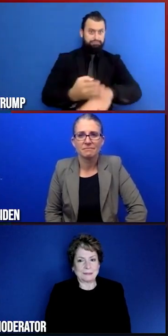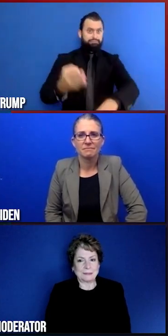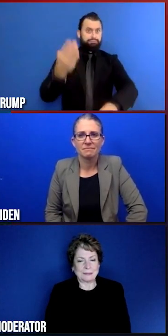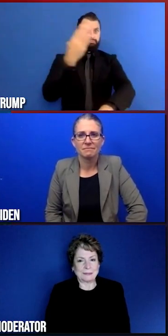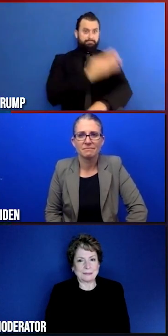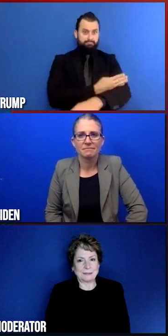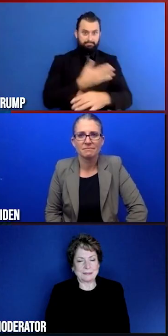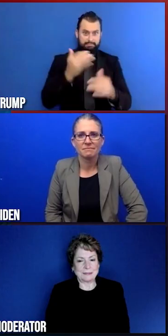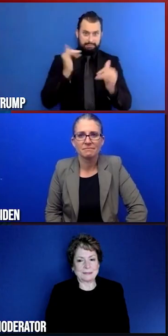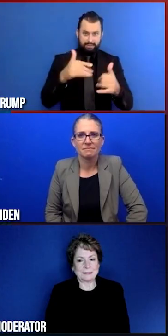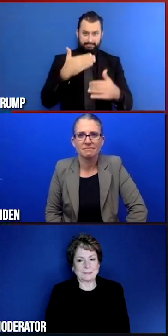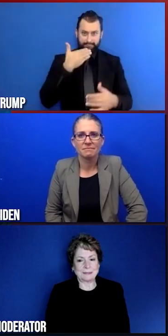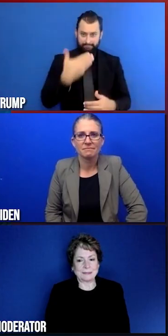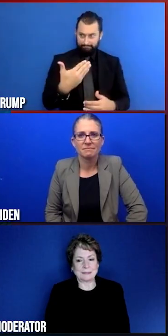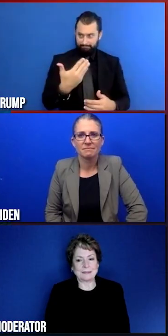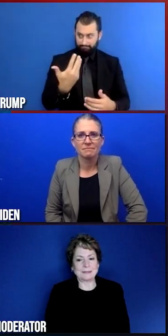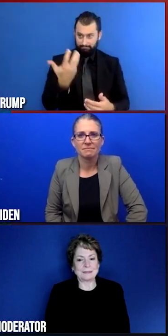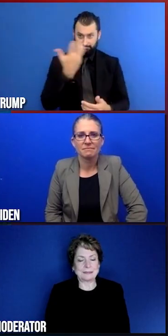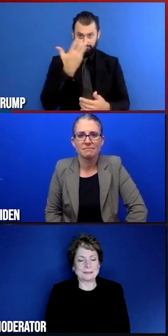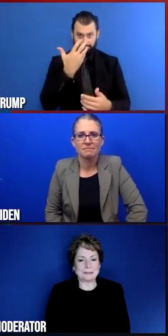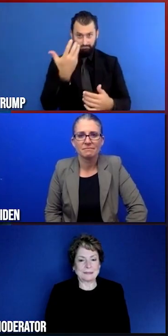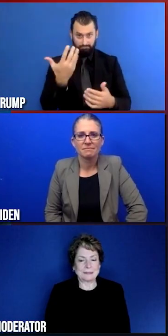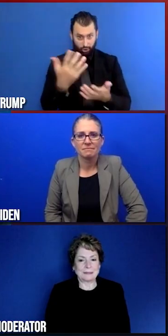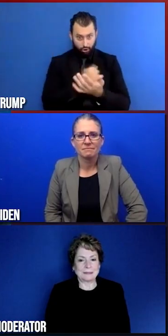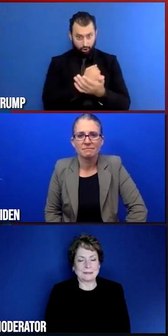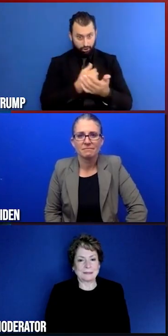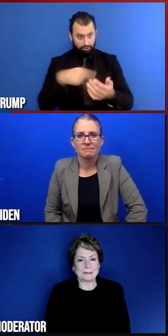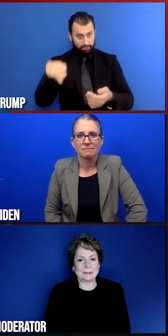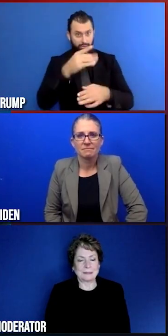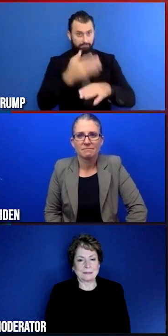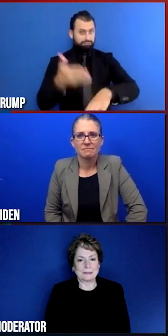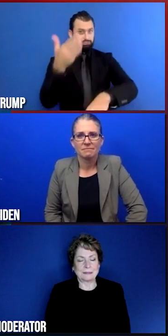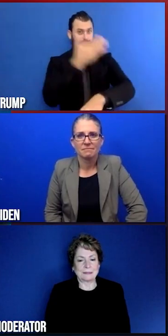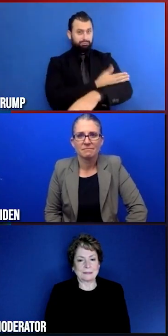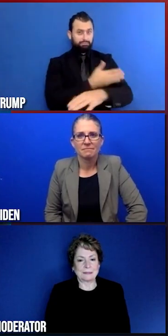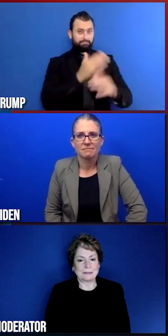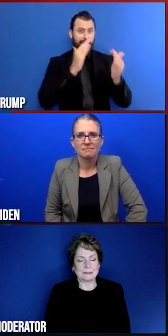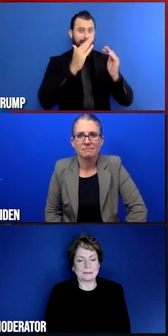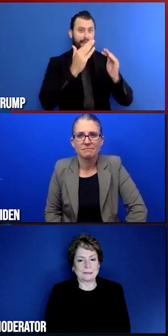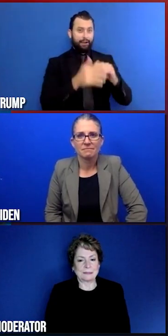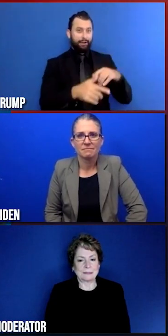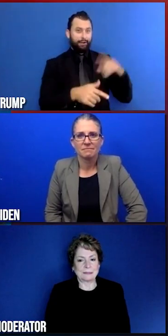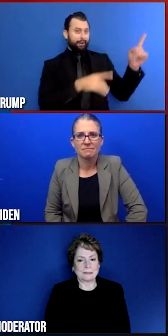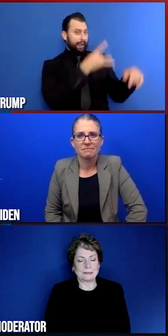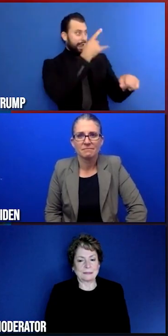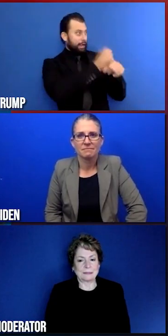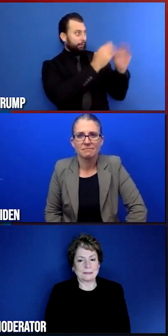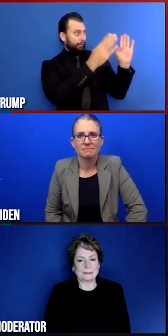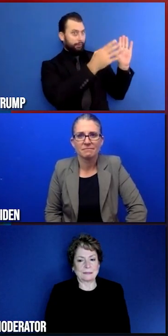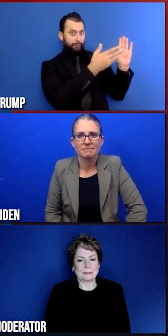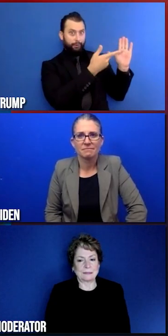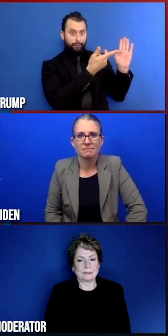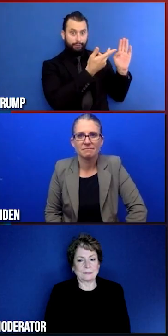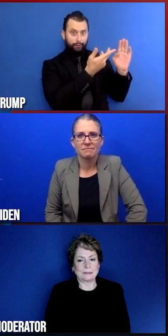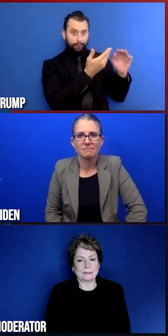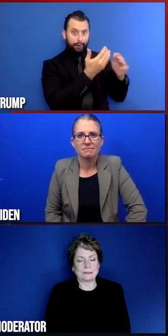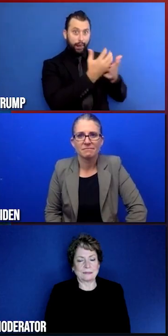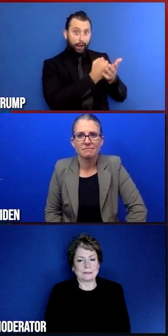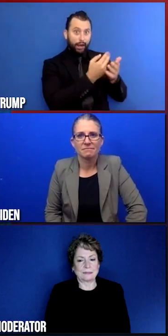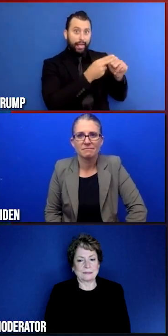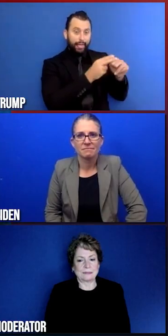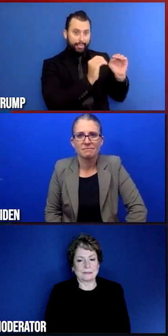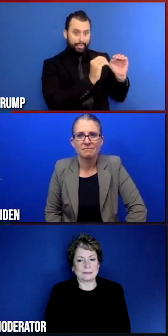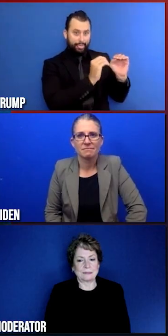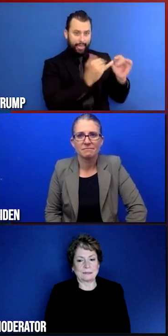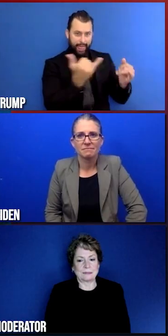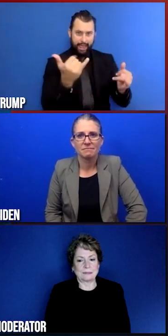times more. Now, somebody lives, I have not heard the numbers or the statistics that you're saying, but they're